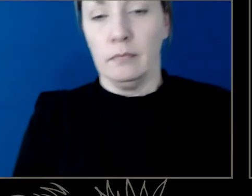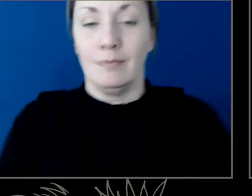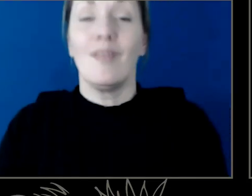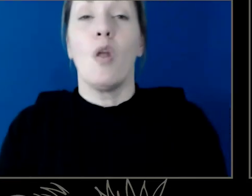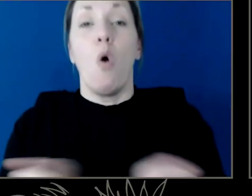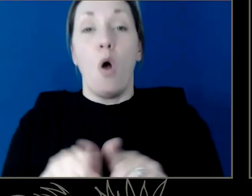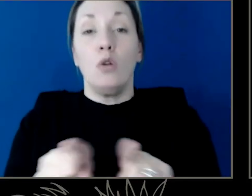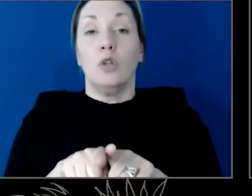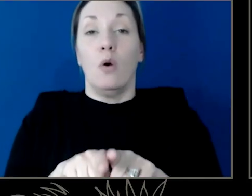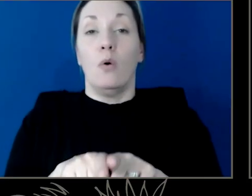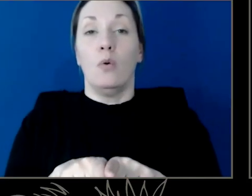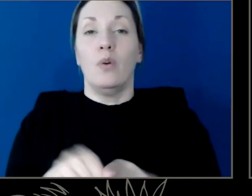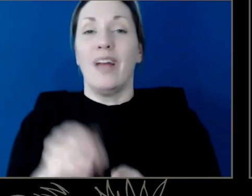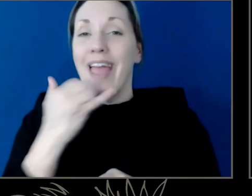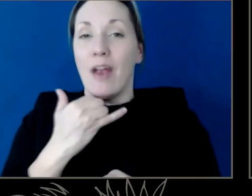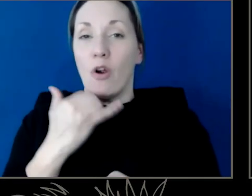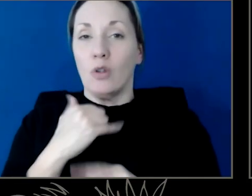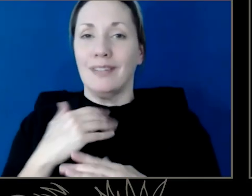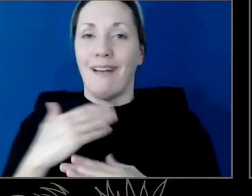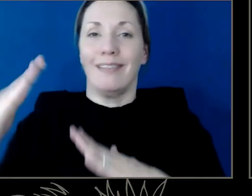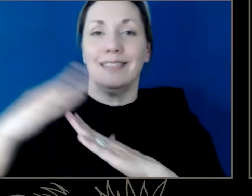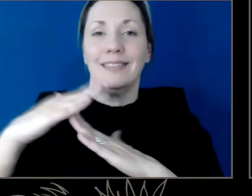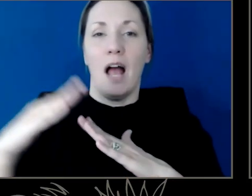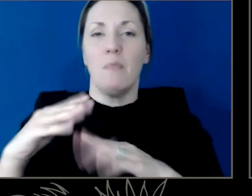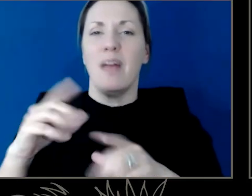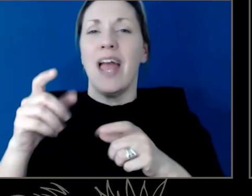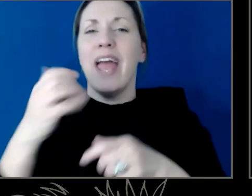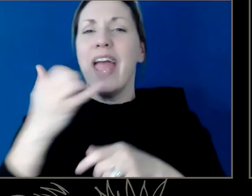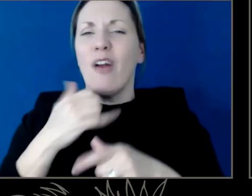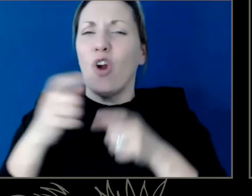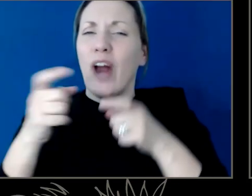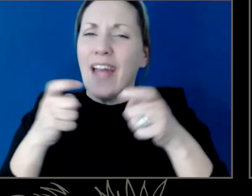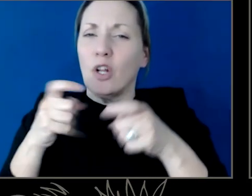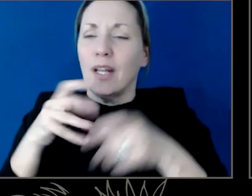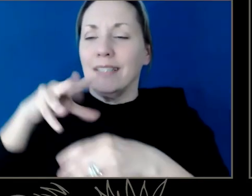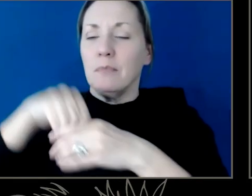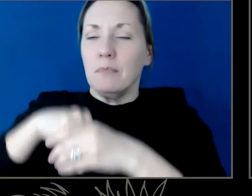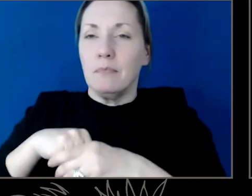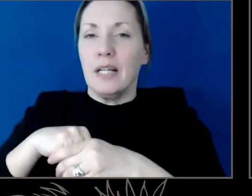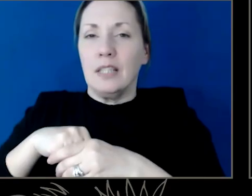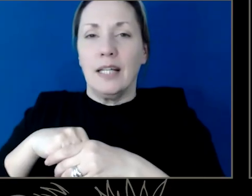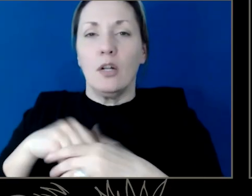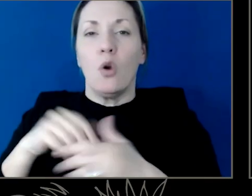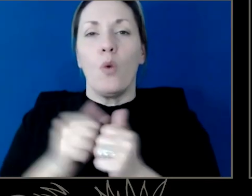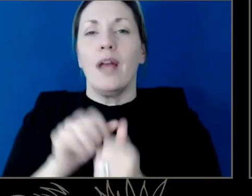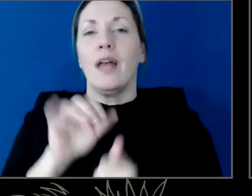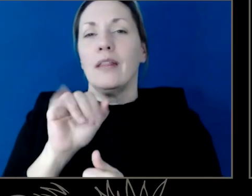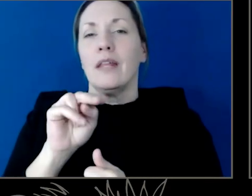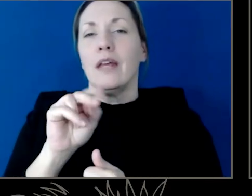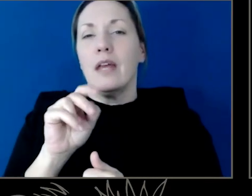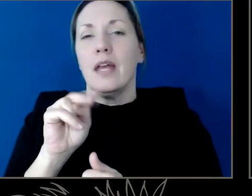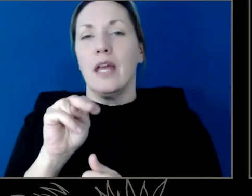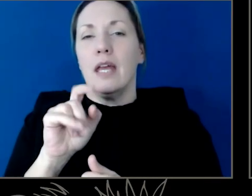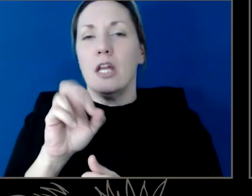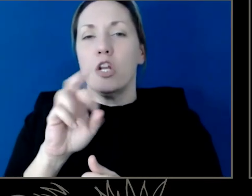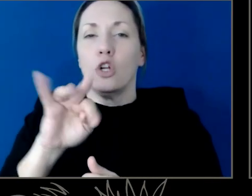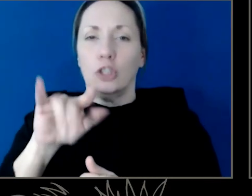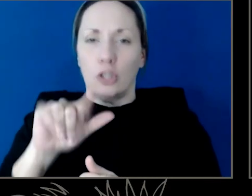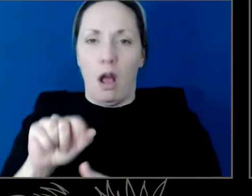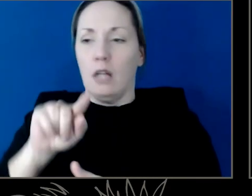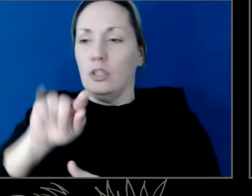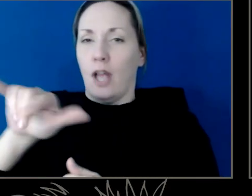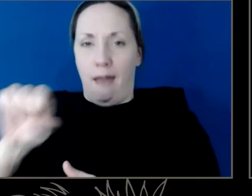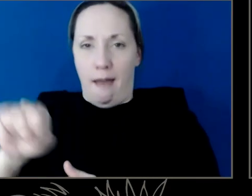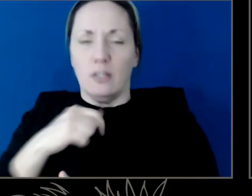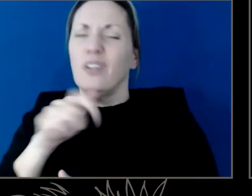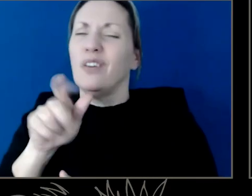Also, errors up top, error handling is built in with Inertia.js. So you don't really have